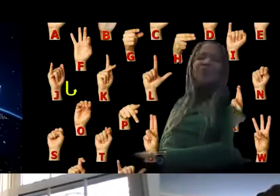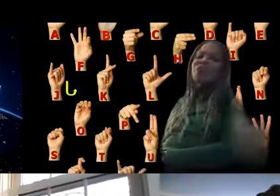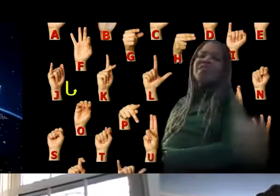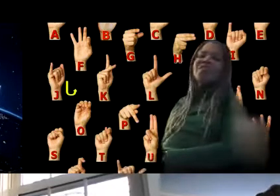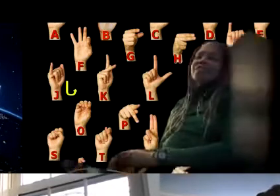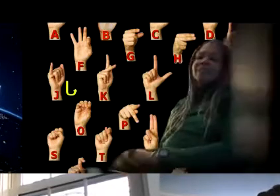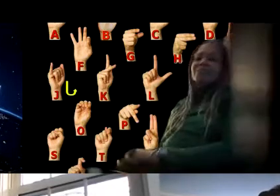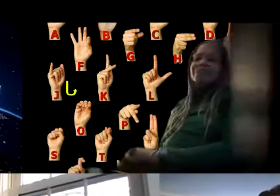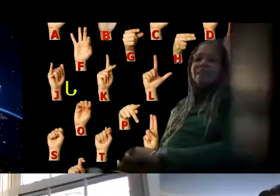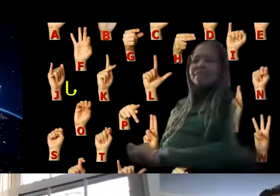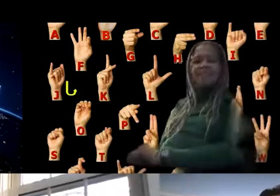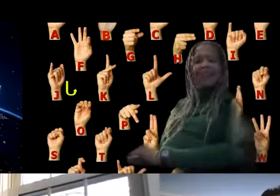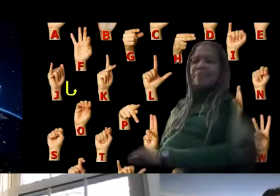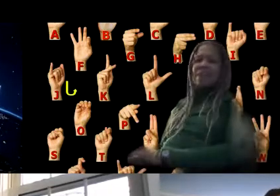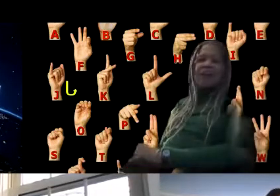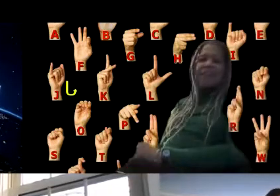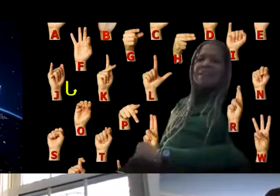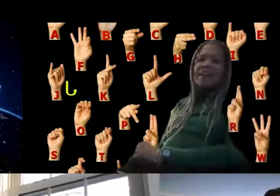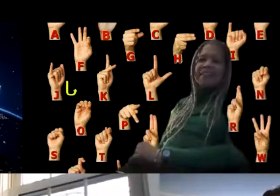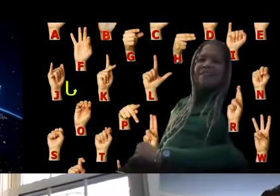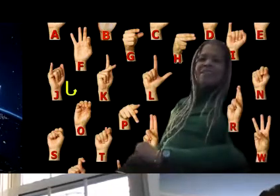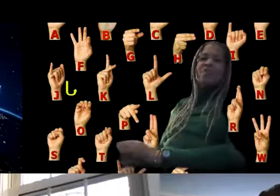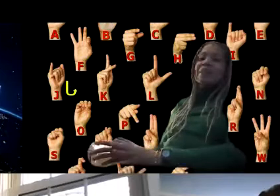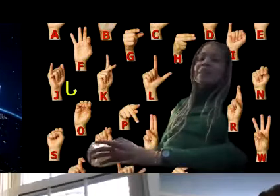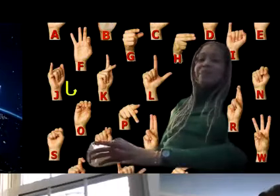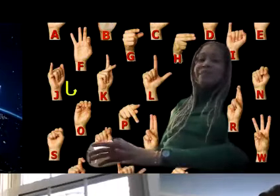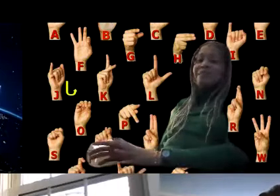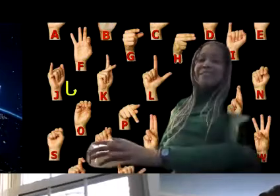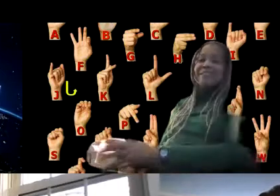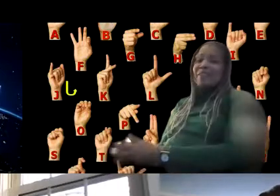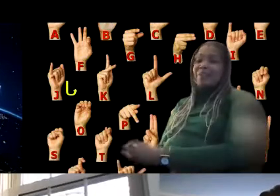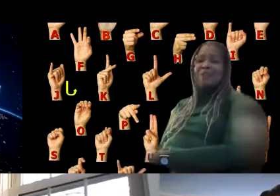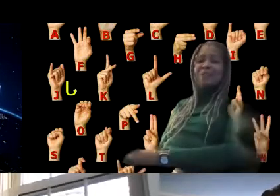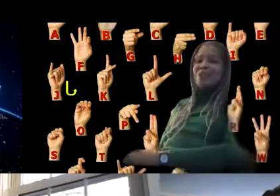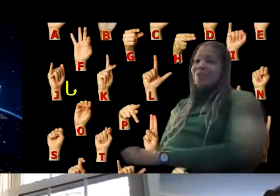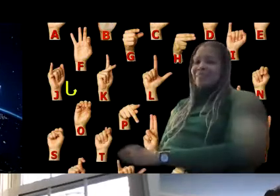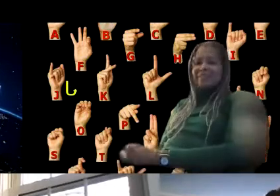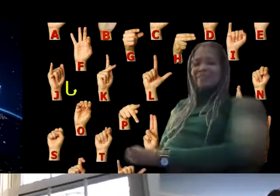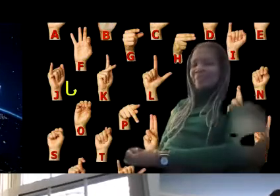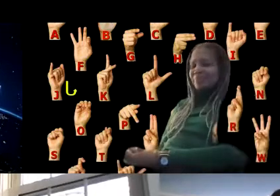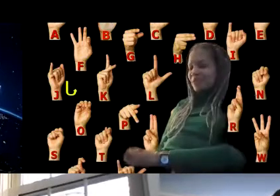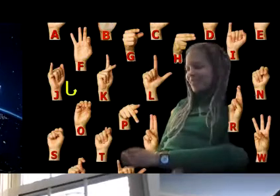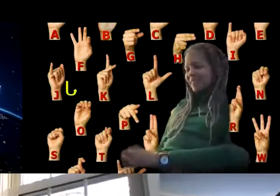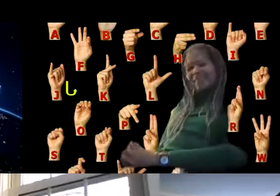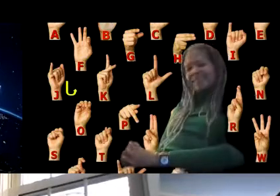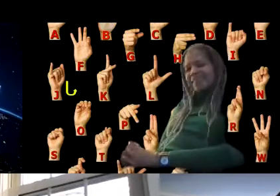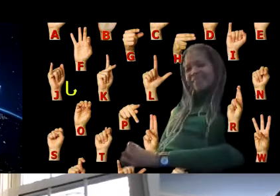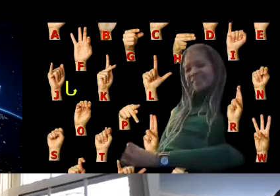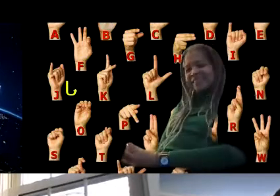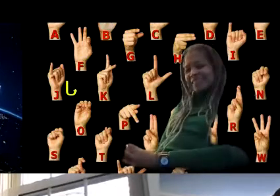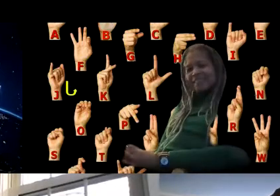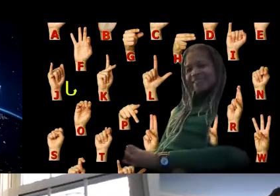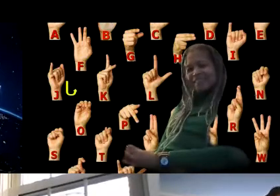I don't think you eat chitlins though, Dan. I mean, I don't. I just the smell of them is just terrible. Woo! Lord. I